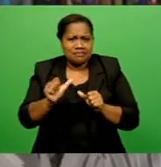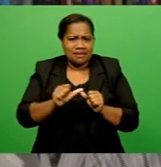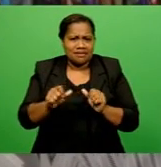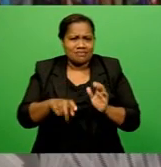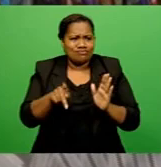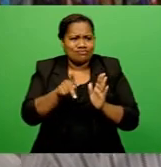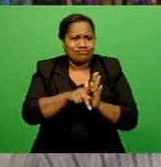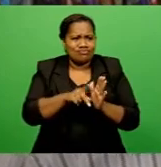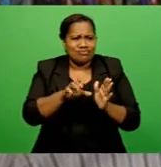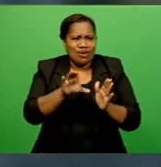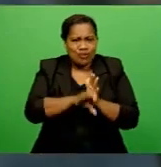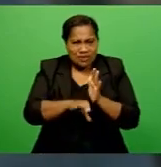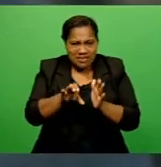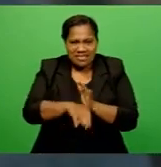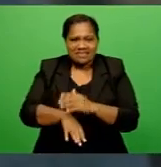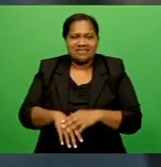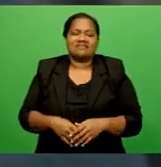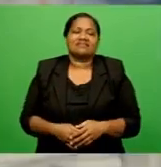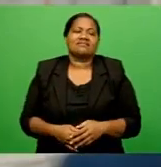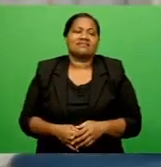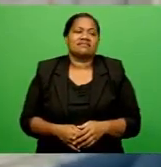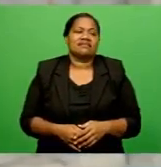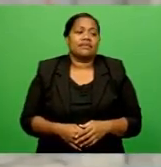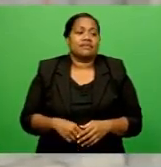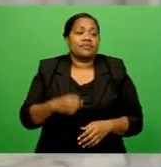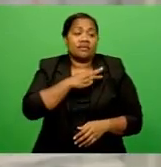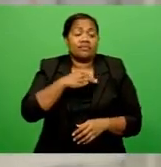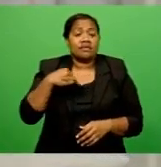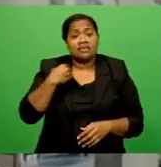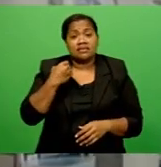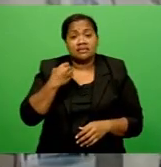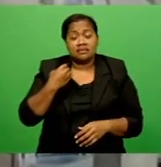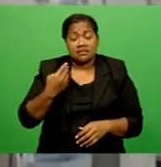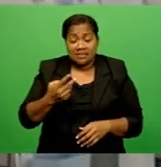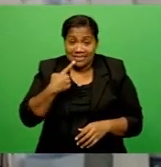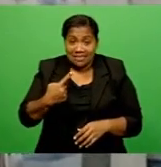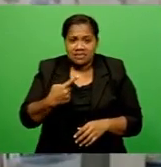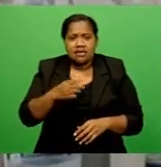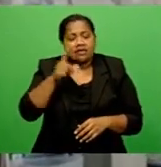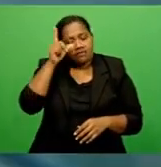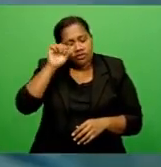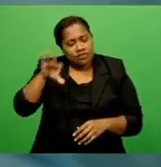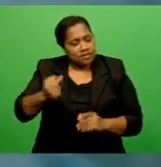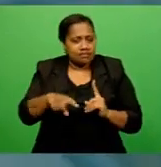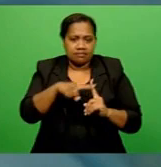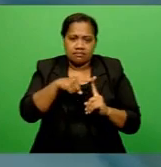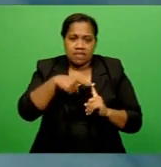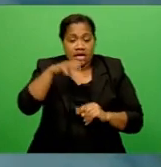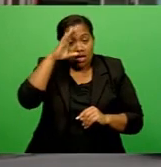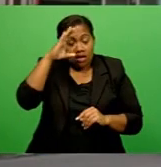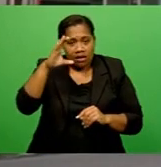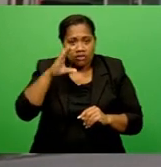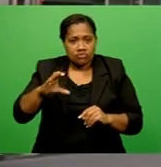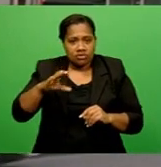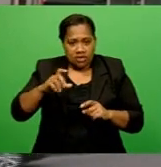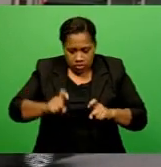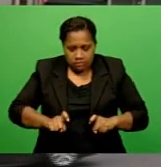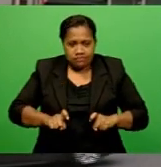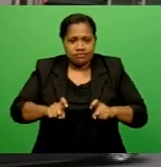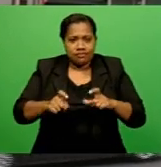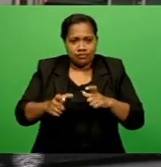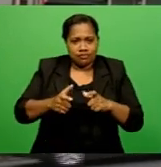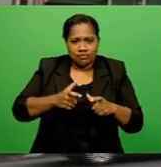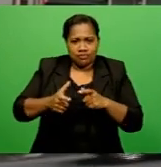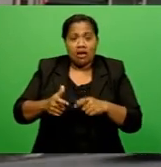tourist price and the local price. The minister says Fijians must remain positive that the country remains COVID contained, adding